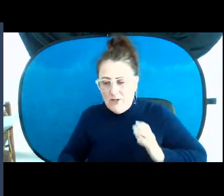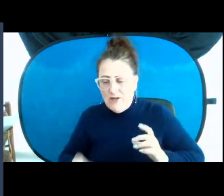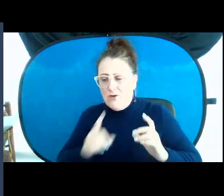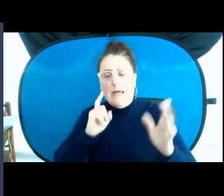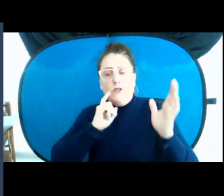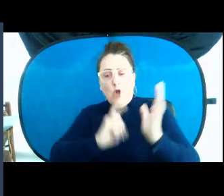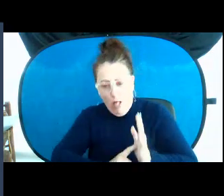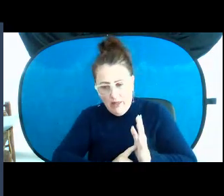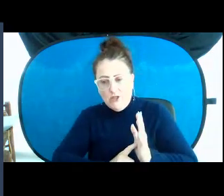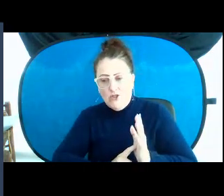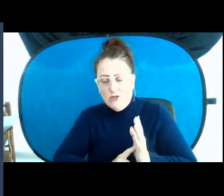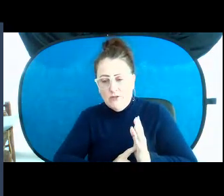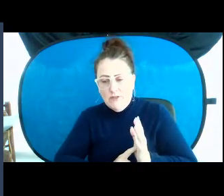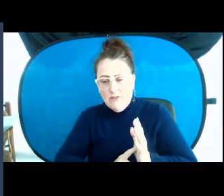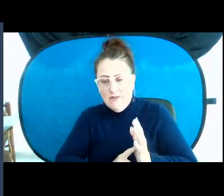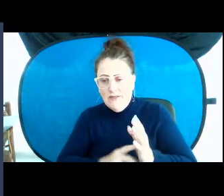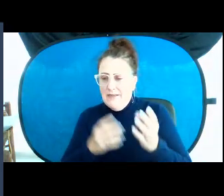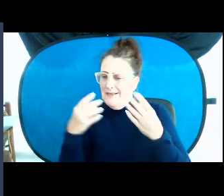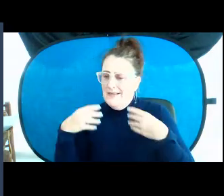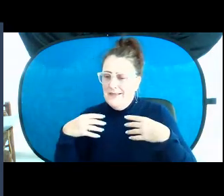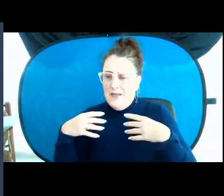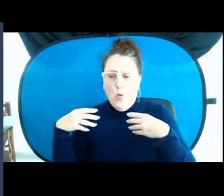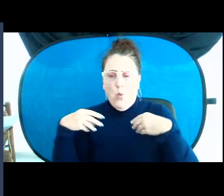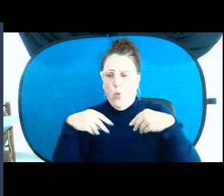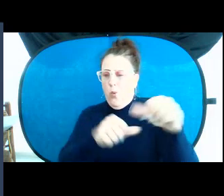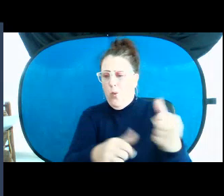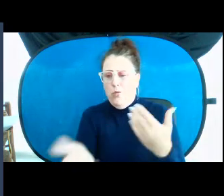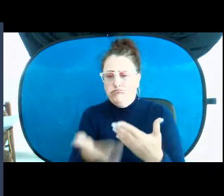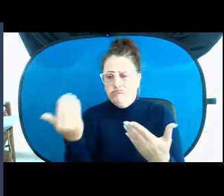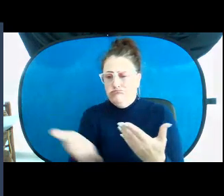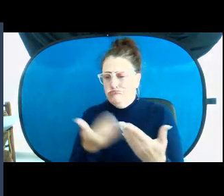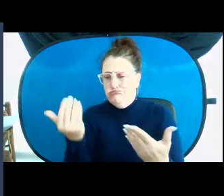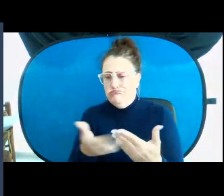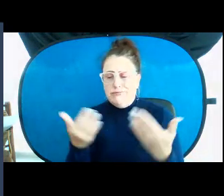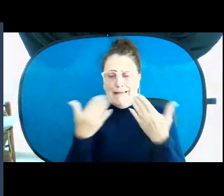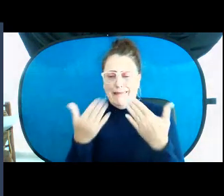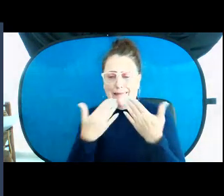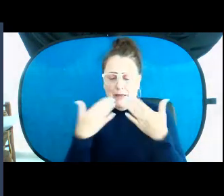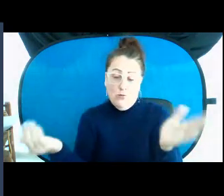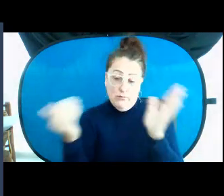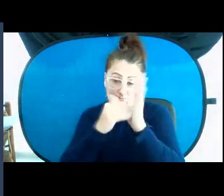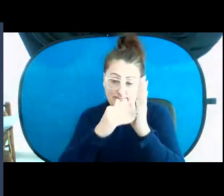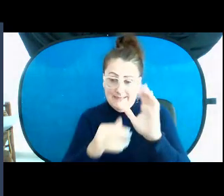acknowledge how seamless it was. And thanks again, Stacy.